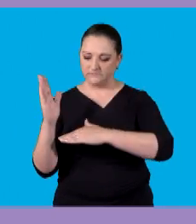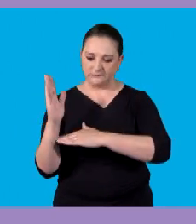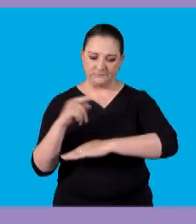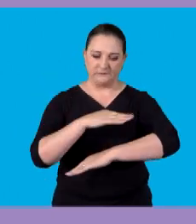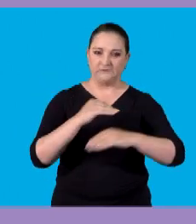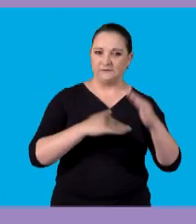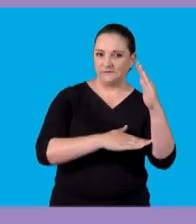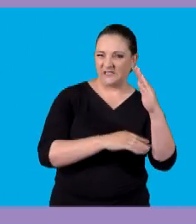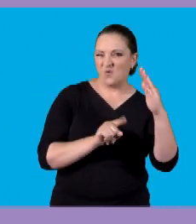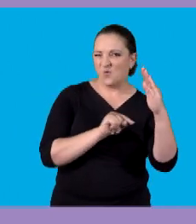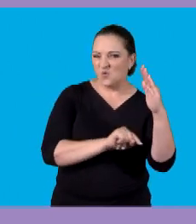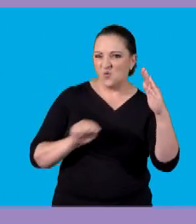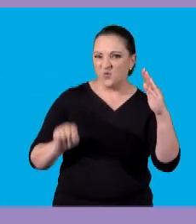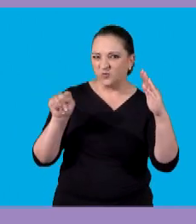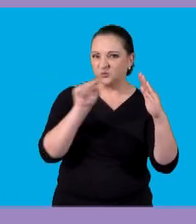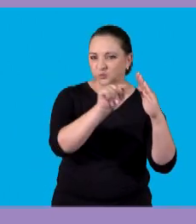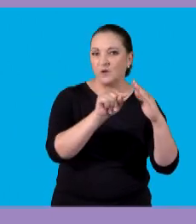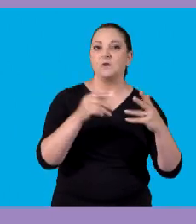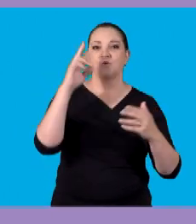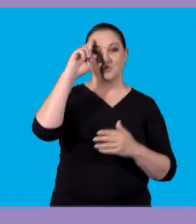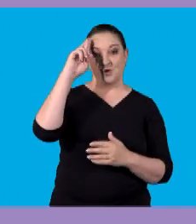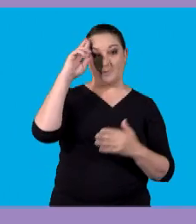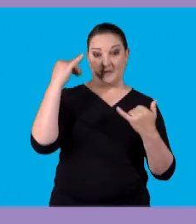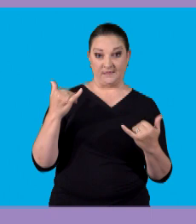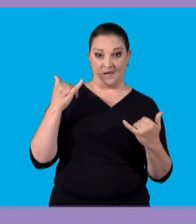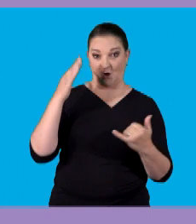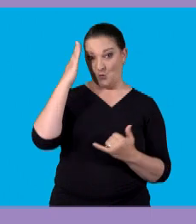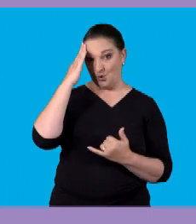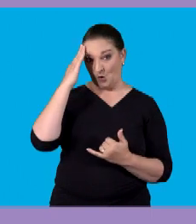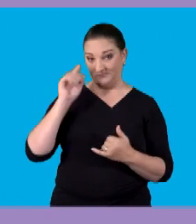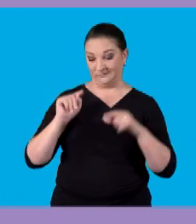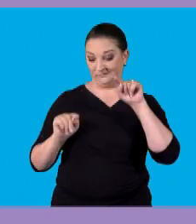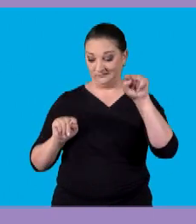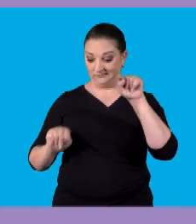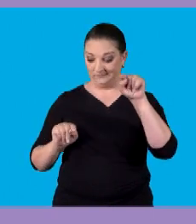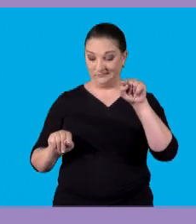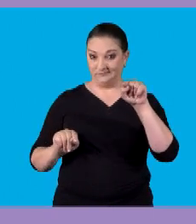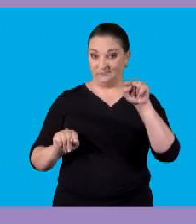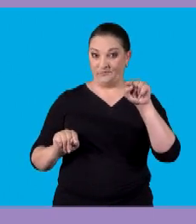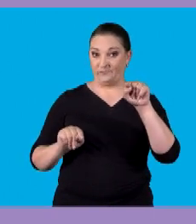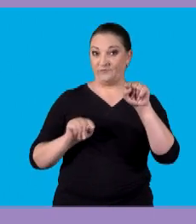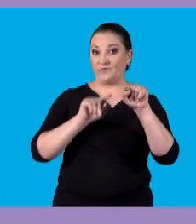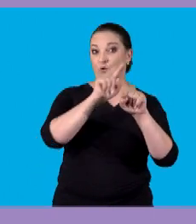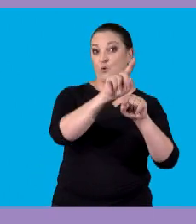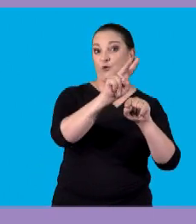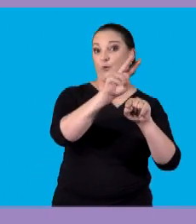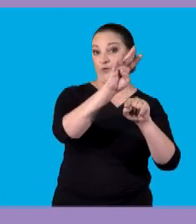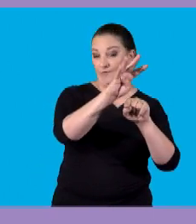same parallelogram, remember, we just calculated that angle C